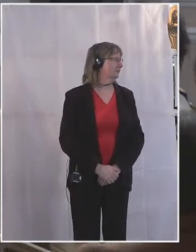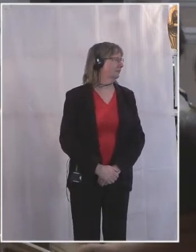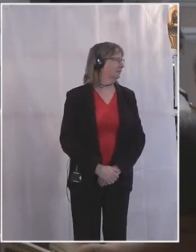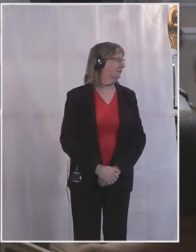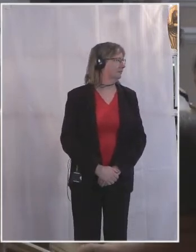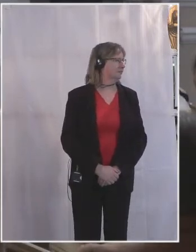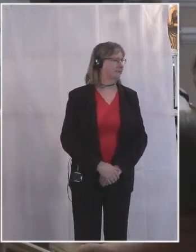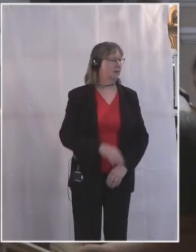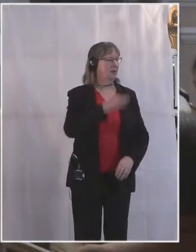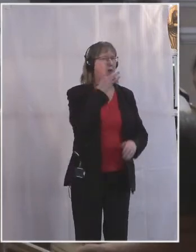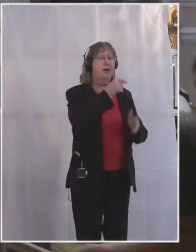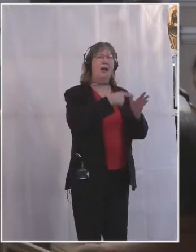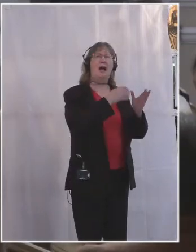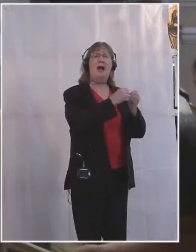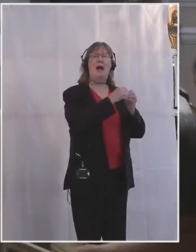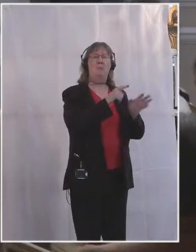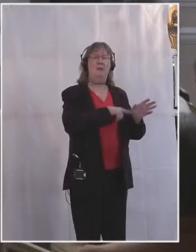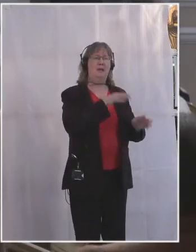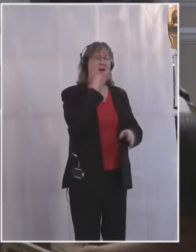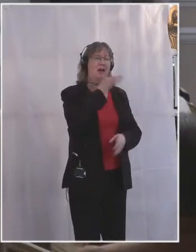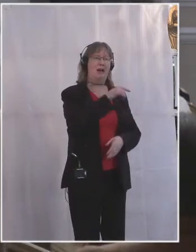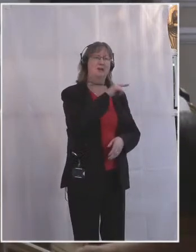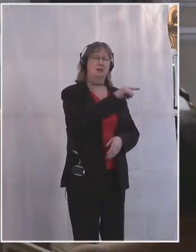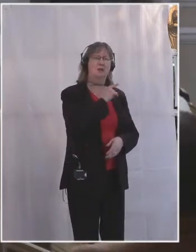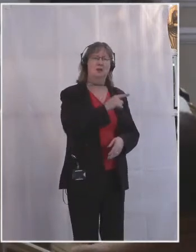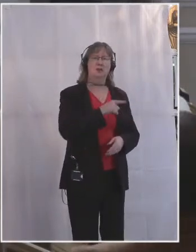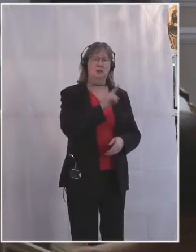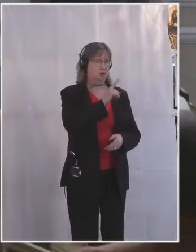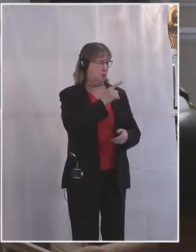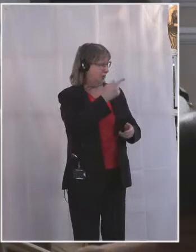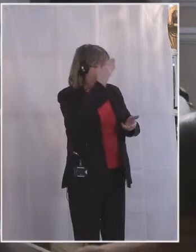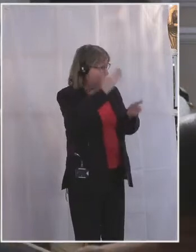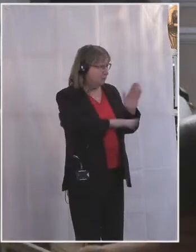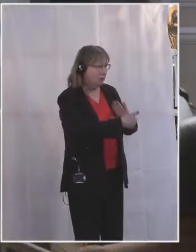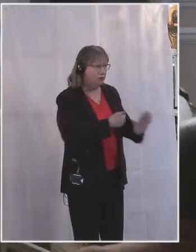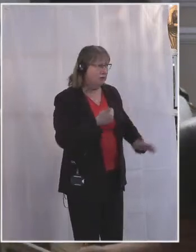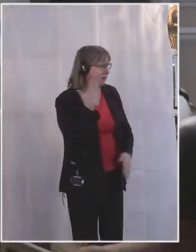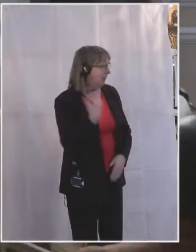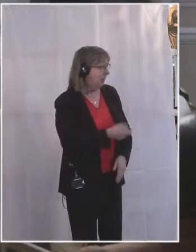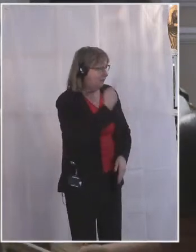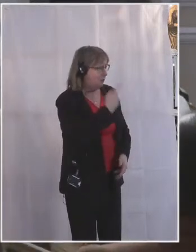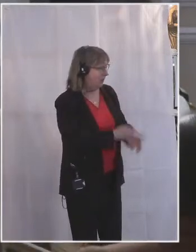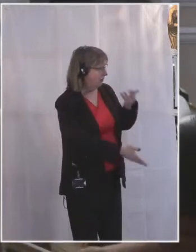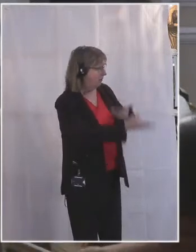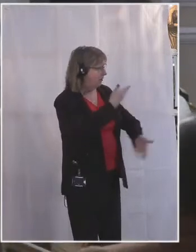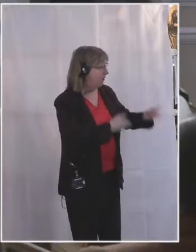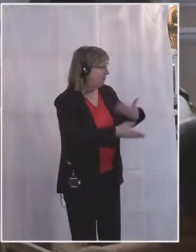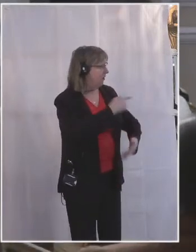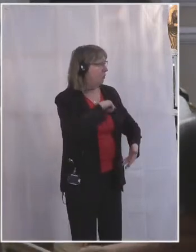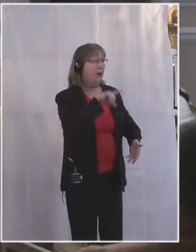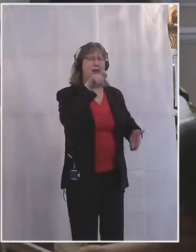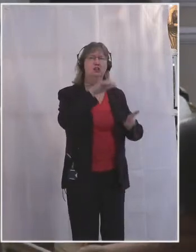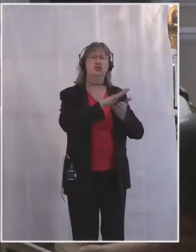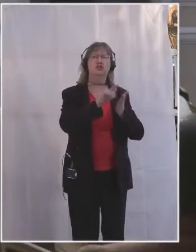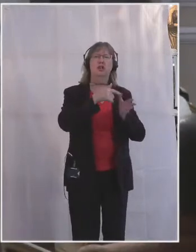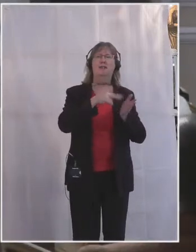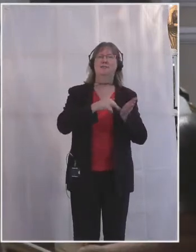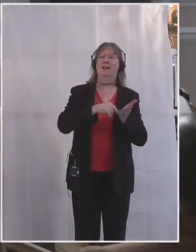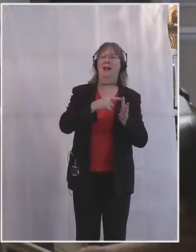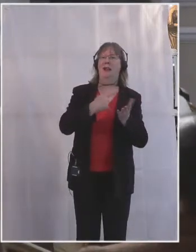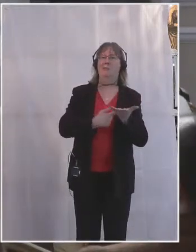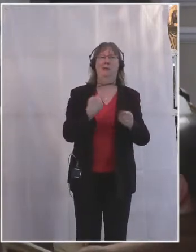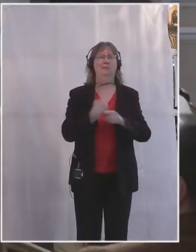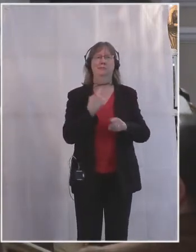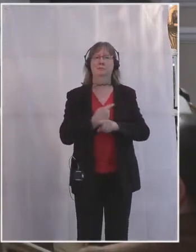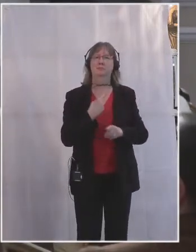So Abby, can you share some of your highs and lows? Like, we all know how tough it is, and Chantal sort of alluded to this, that it's a